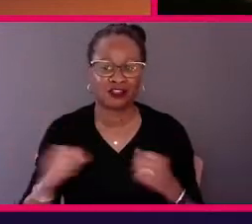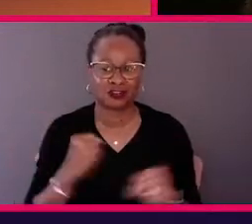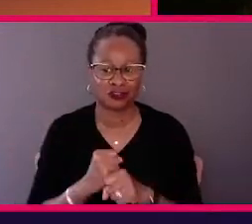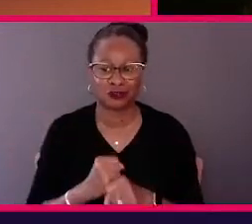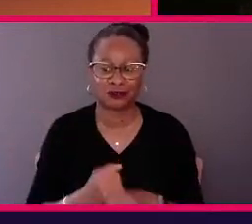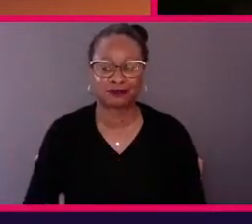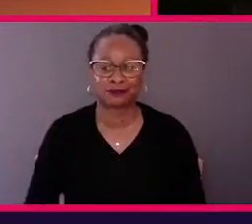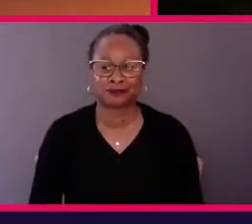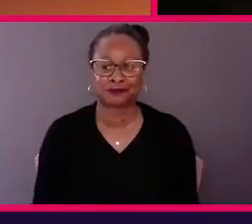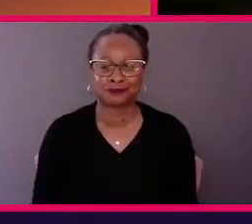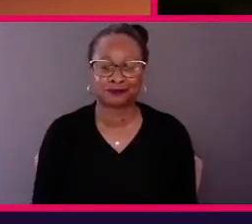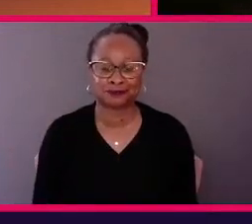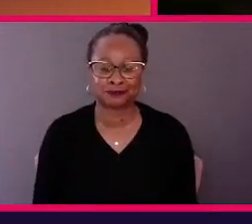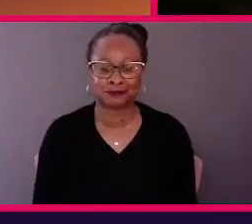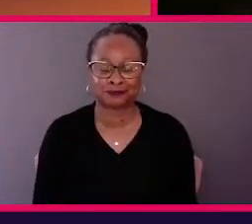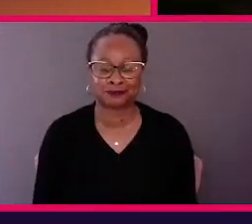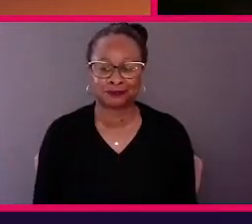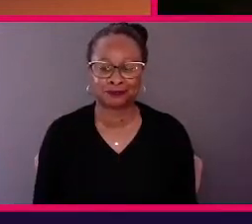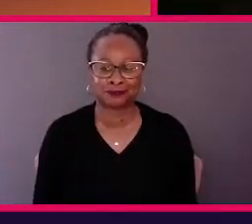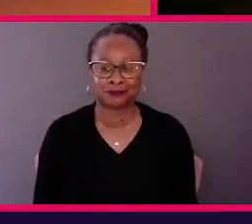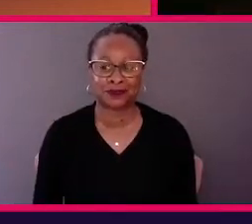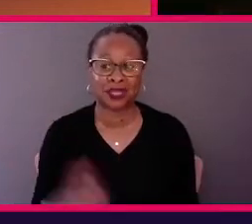And the winner is...